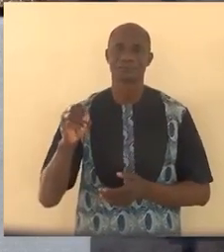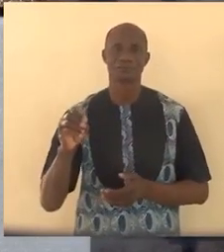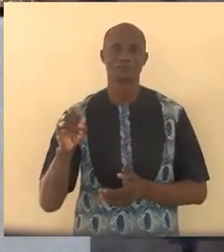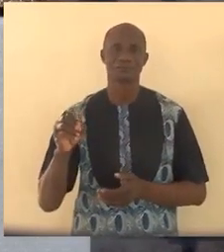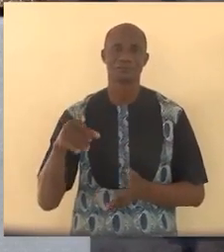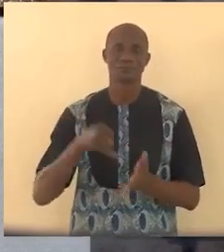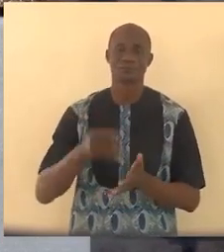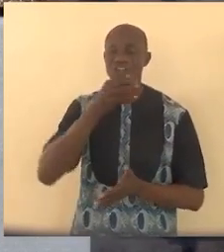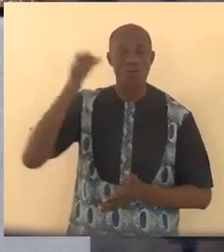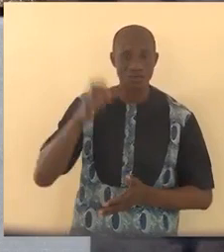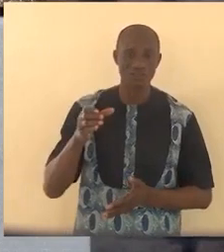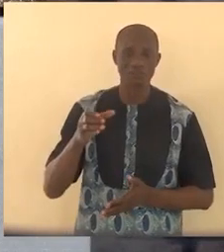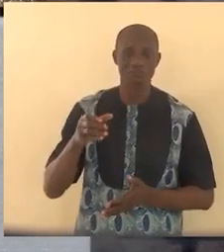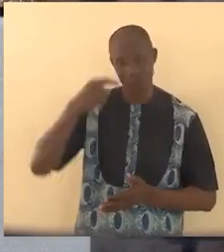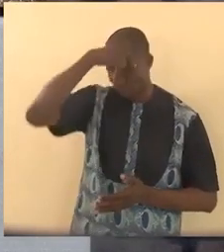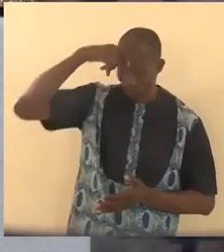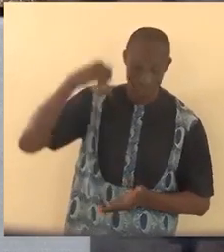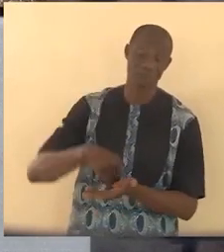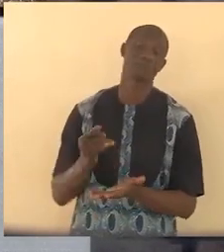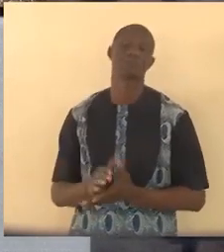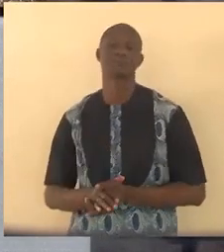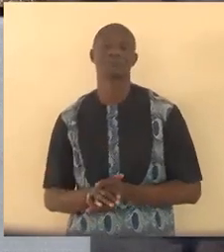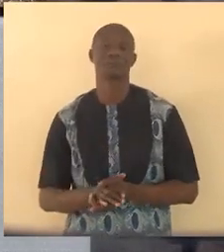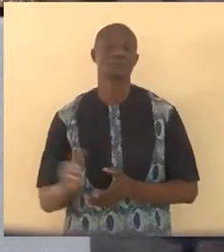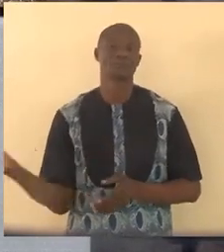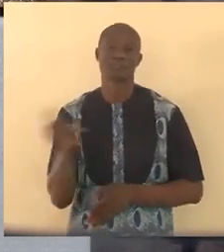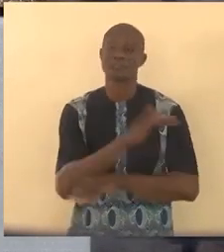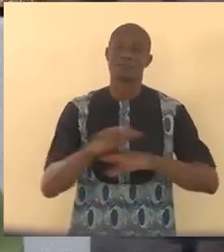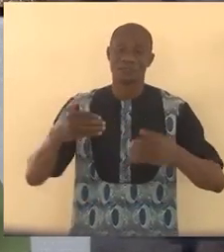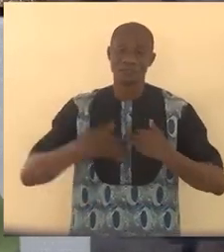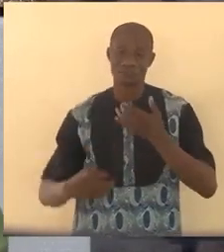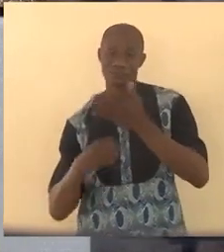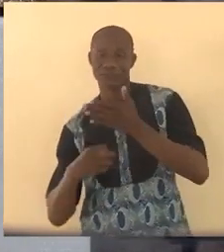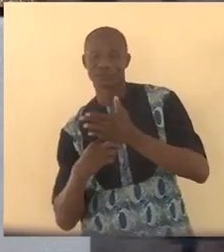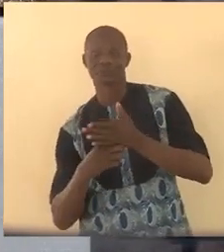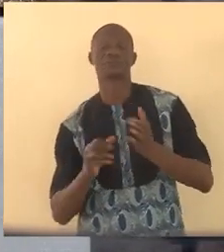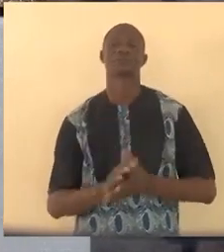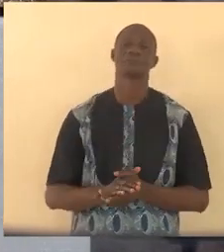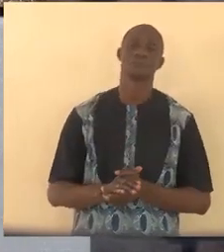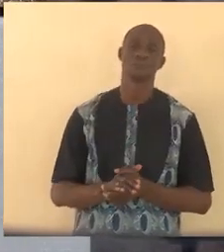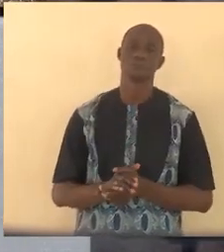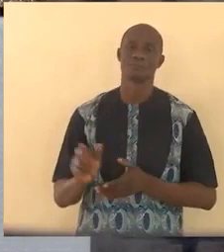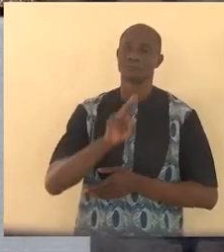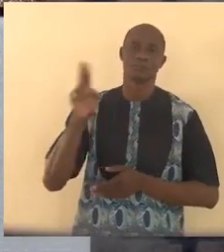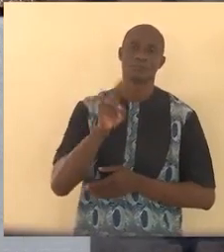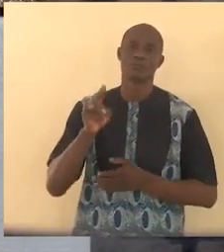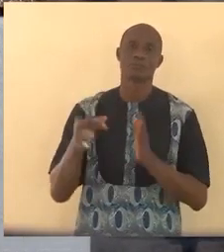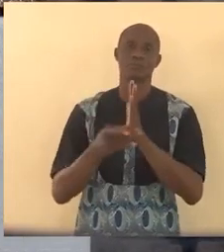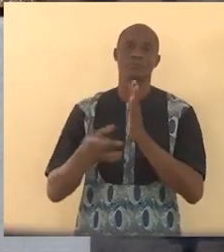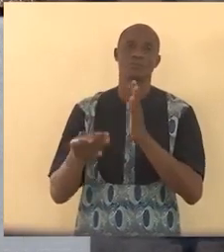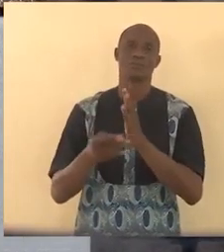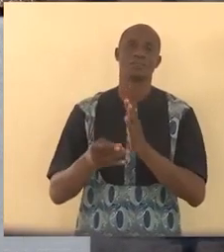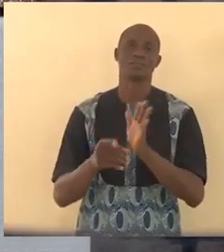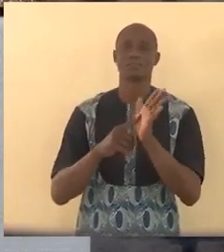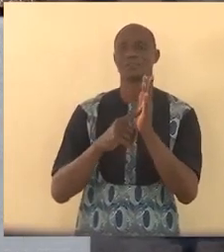So if it was hot, it was hot. They sweated it out. They didn't have electricity. They used oil lamps or whatever